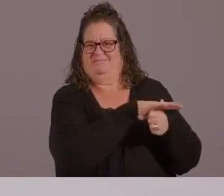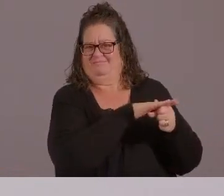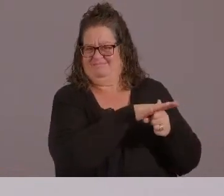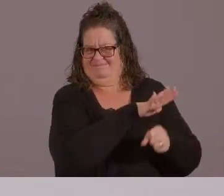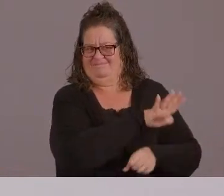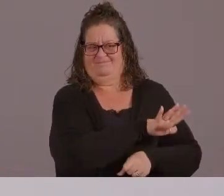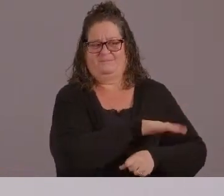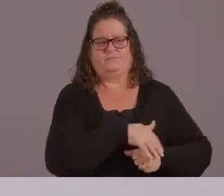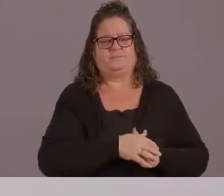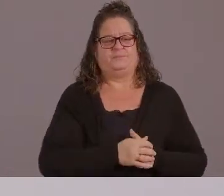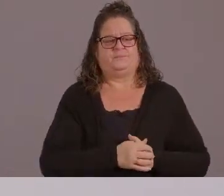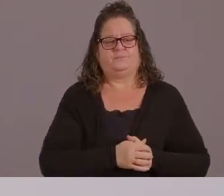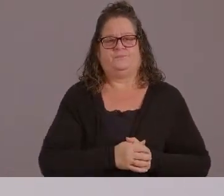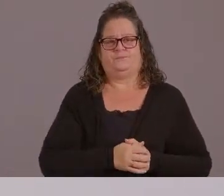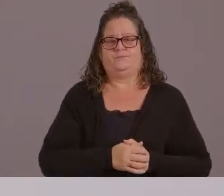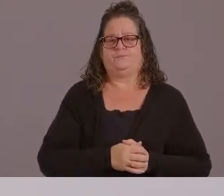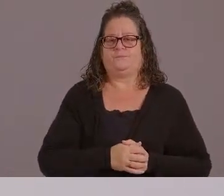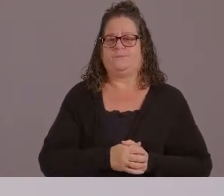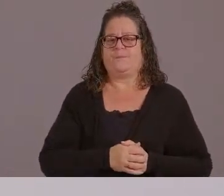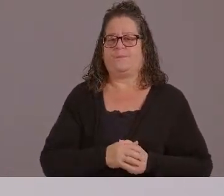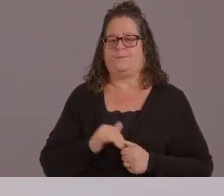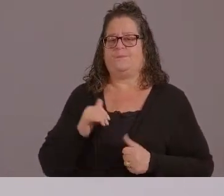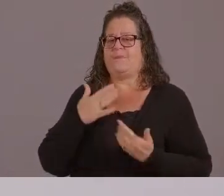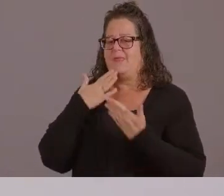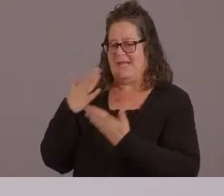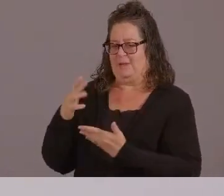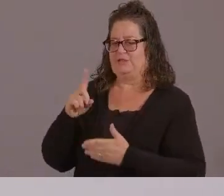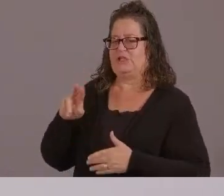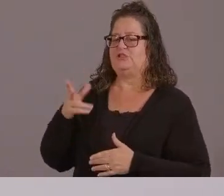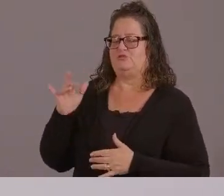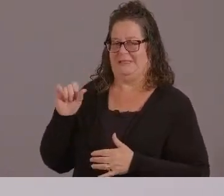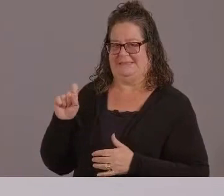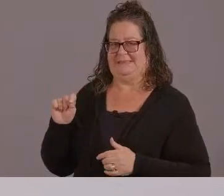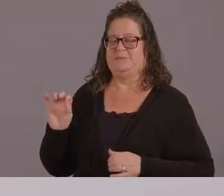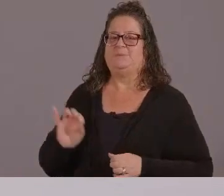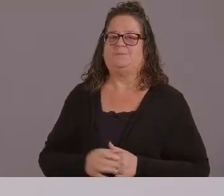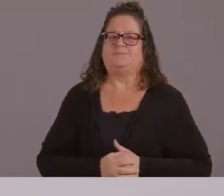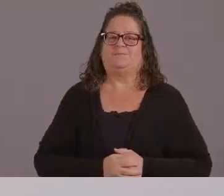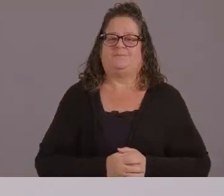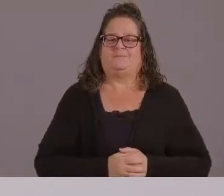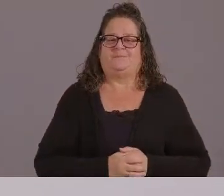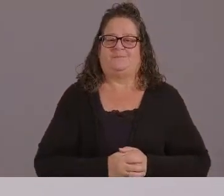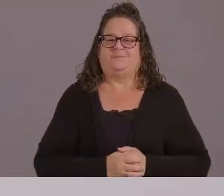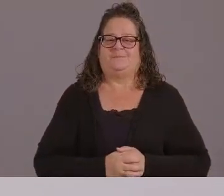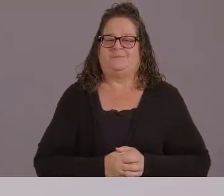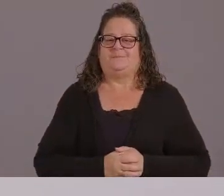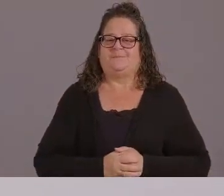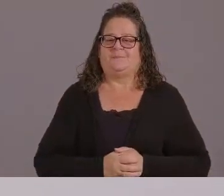All right. Dr. Chris, thank you very much. I really do appreciate it. Thanks, Bud.